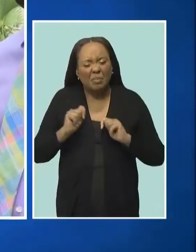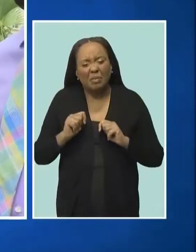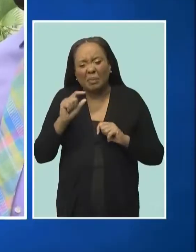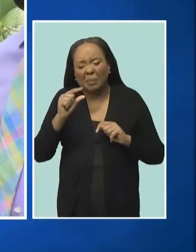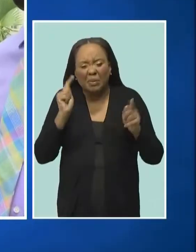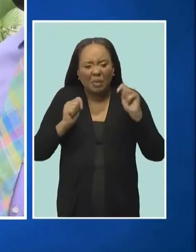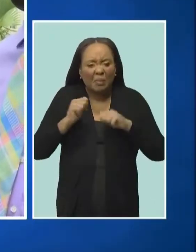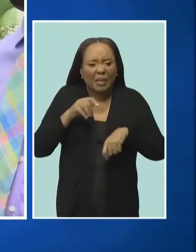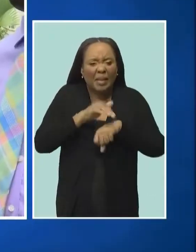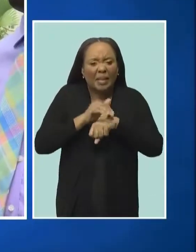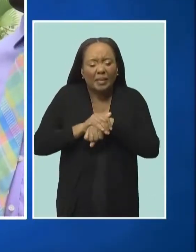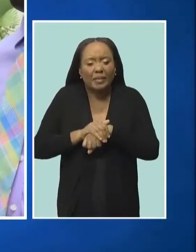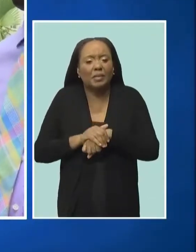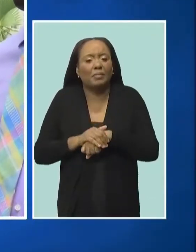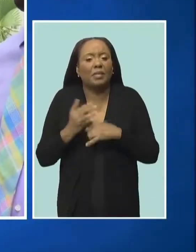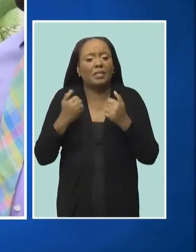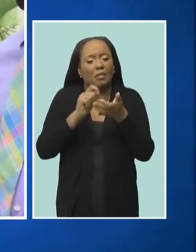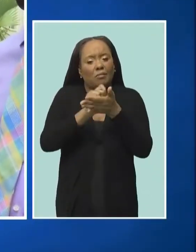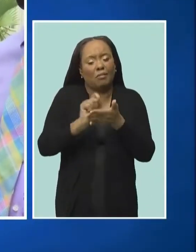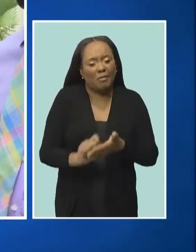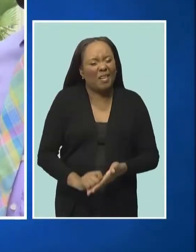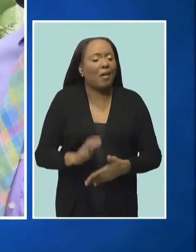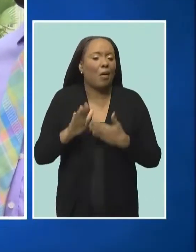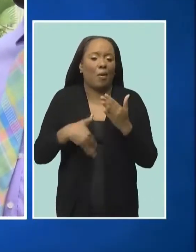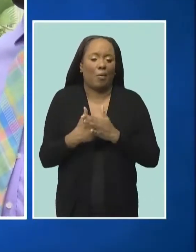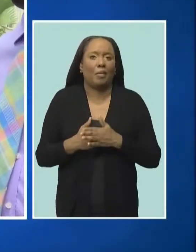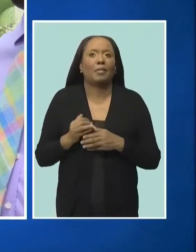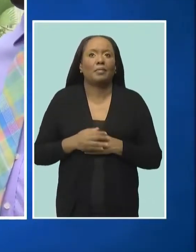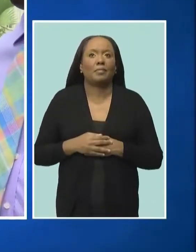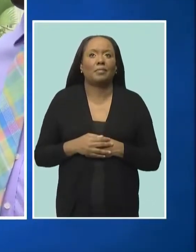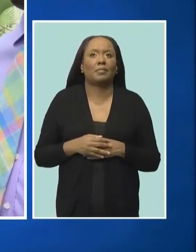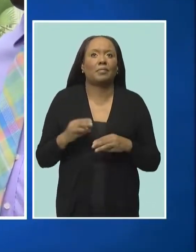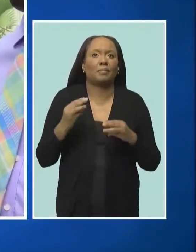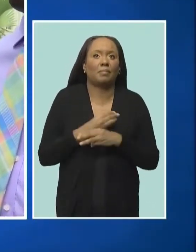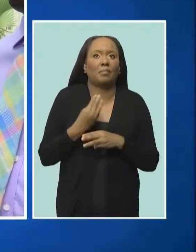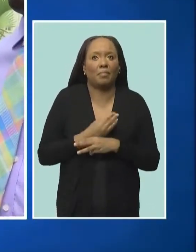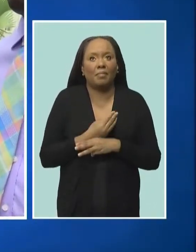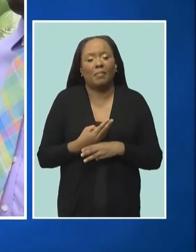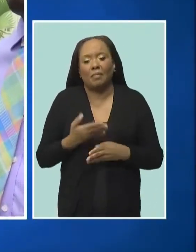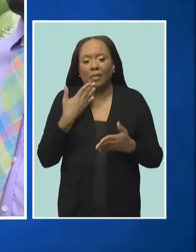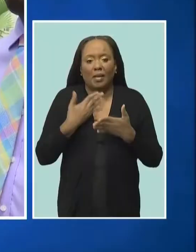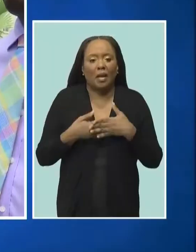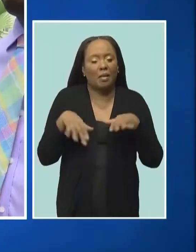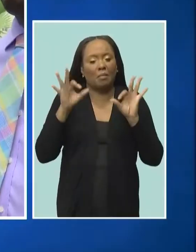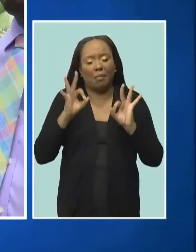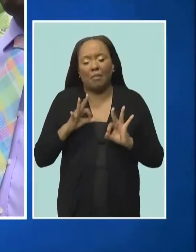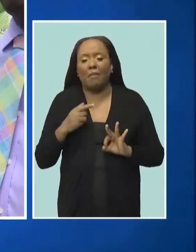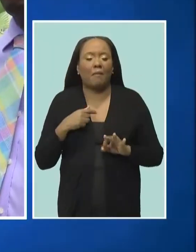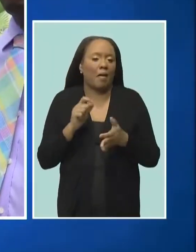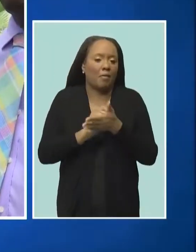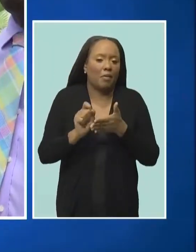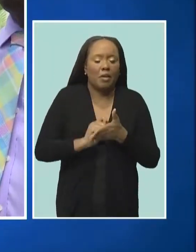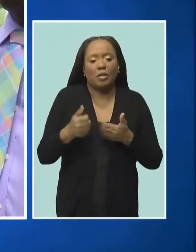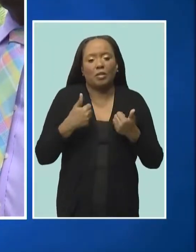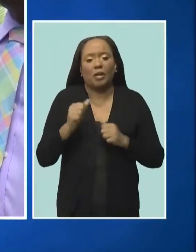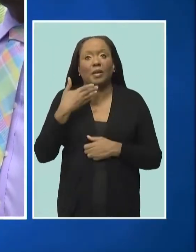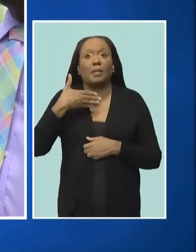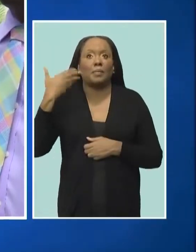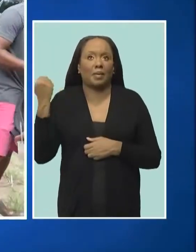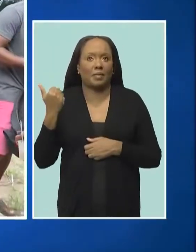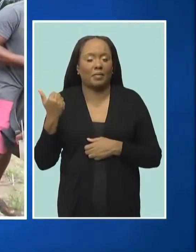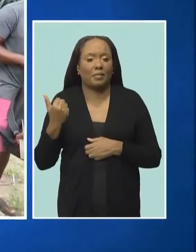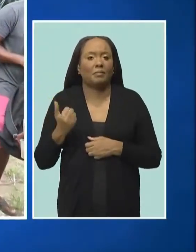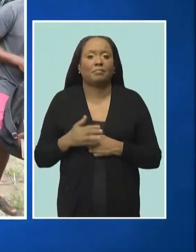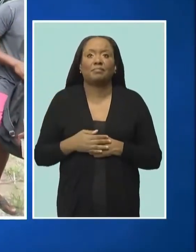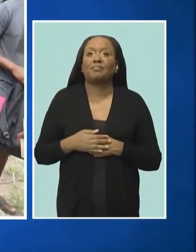the questions. And the math and the grammar, it was perfect and decent, so I liked it, all of it, and I tried my best to get into the school I want.